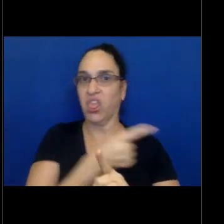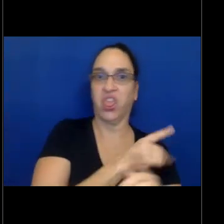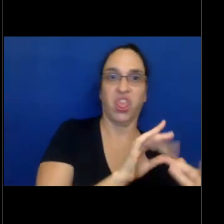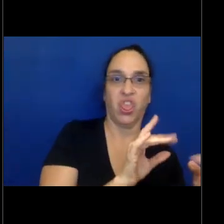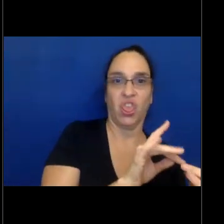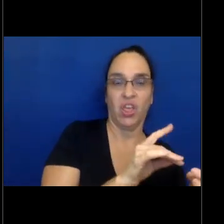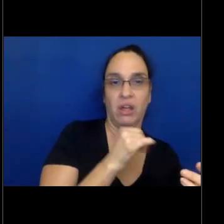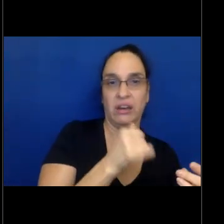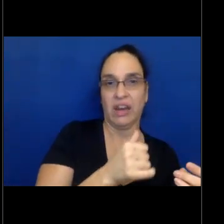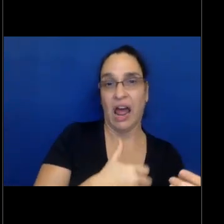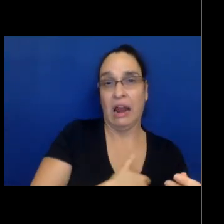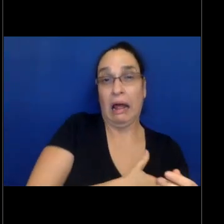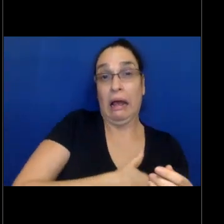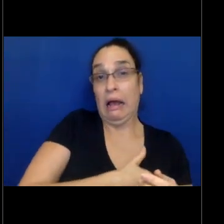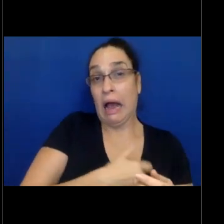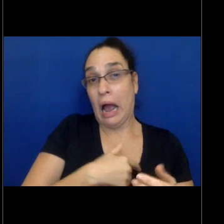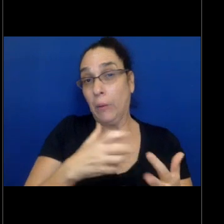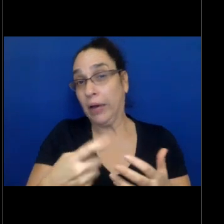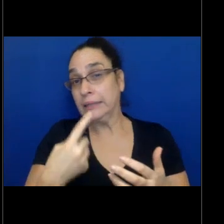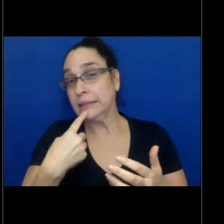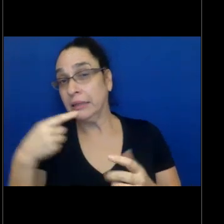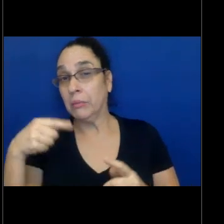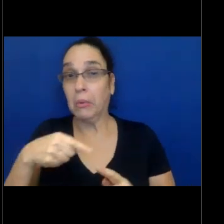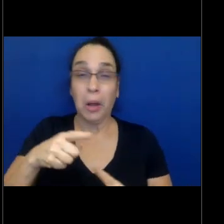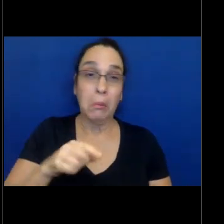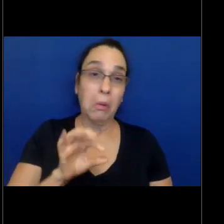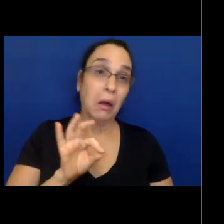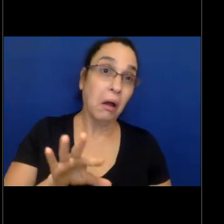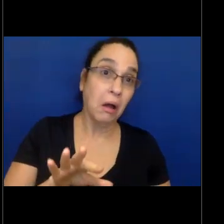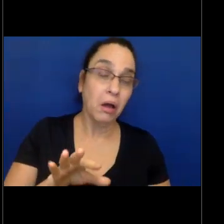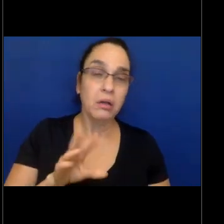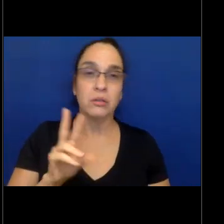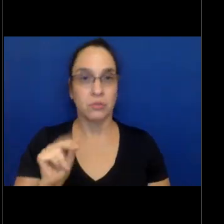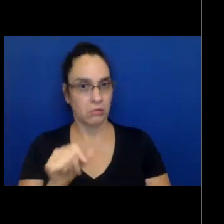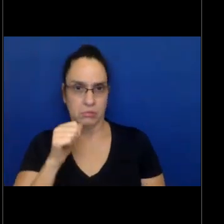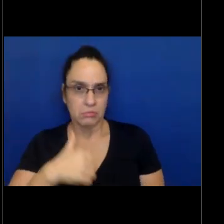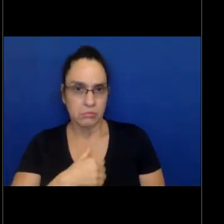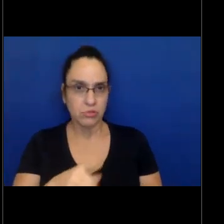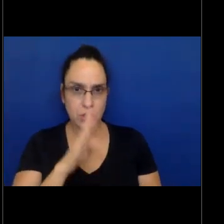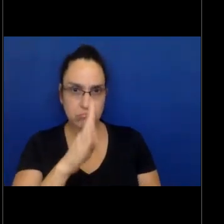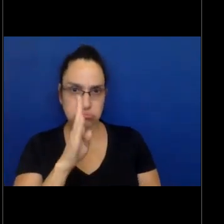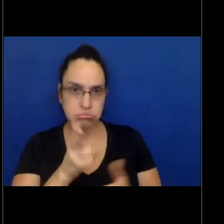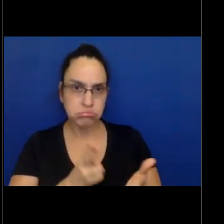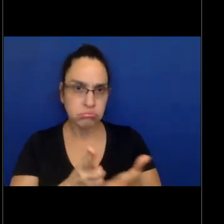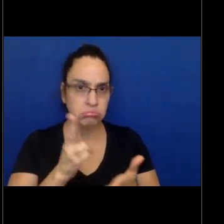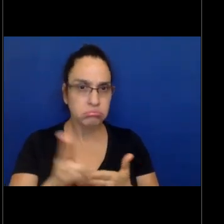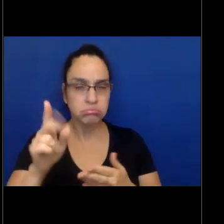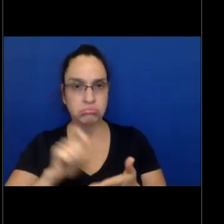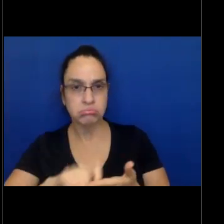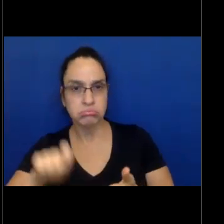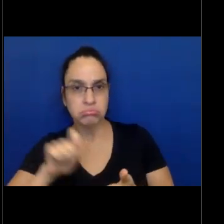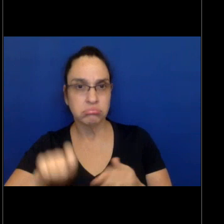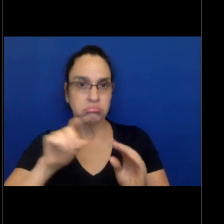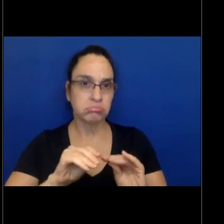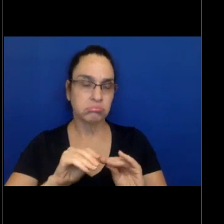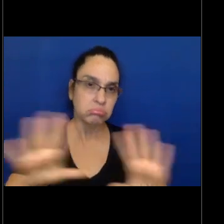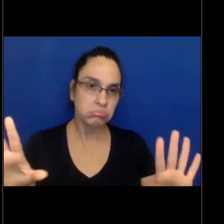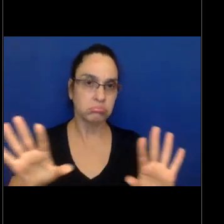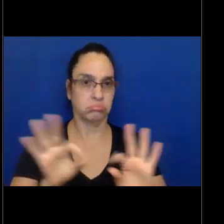apologize, and that's something I think we should all try to do, is to be honest with our work and how our